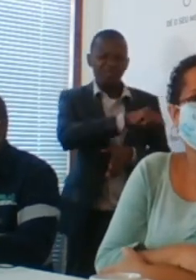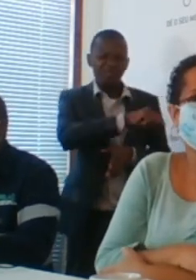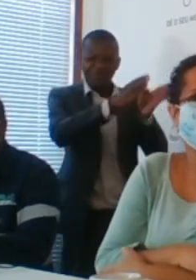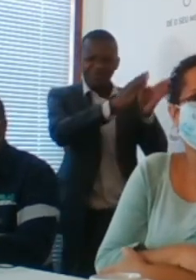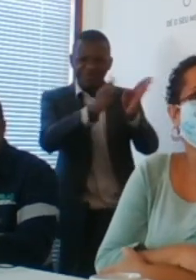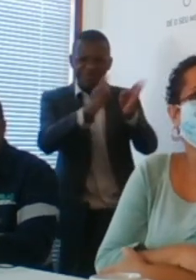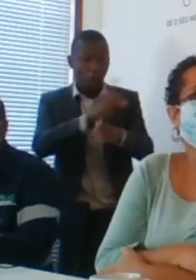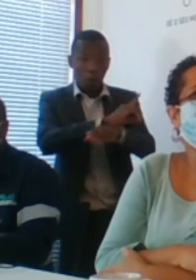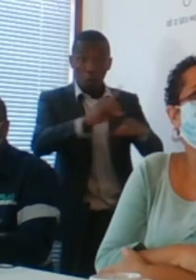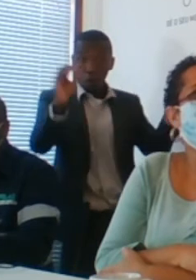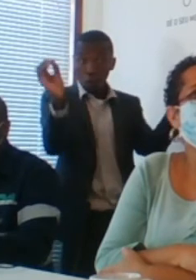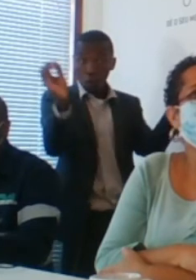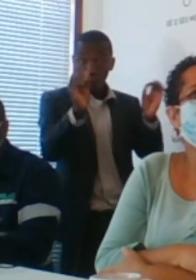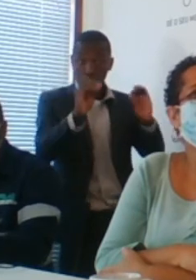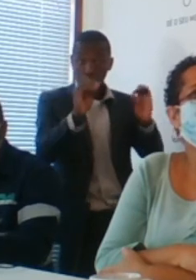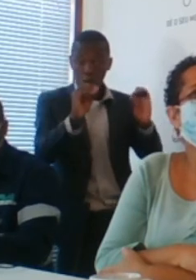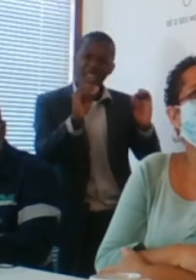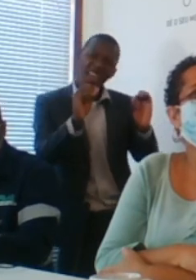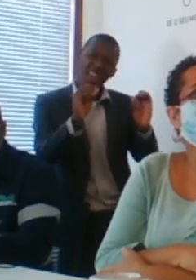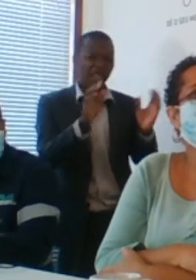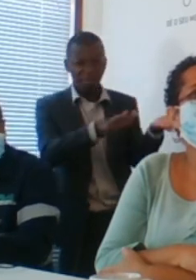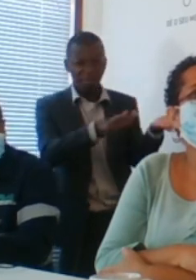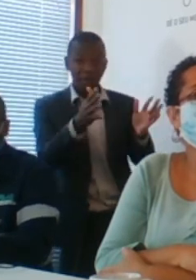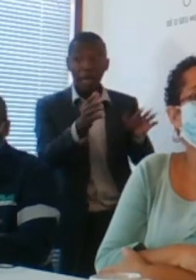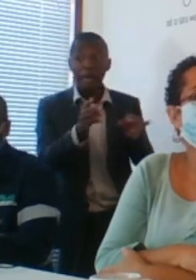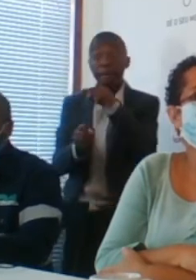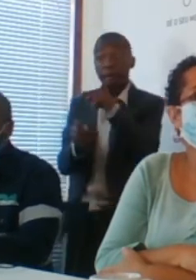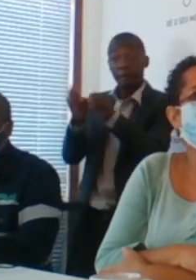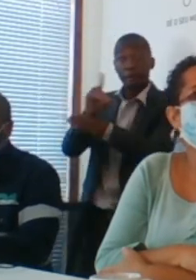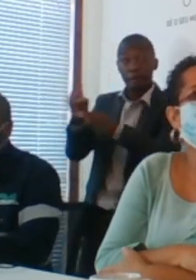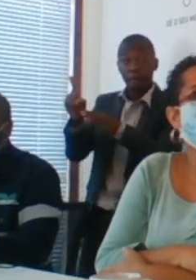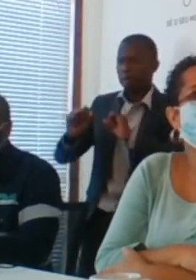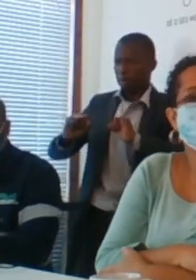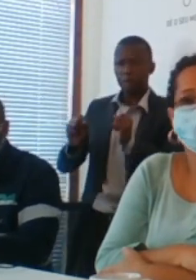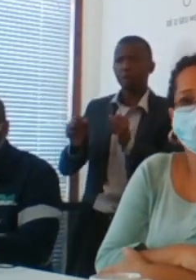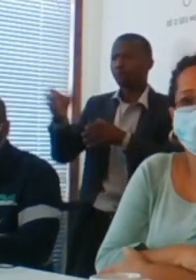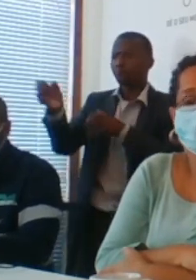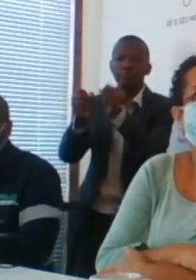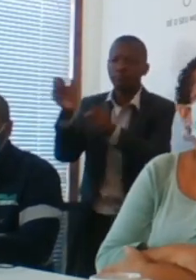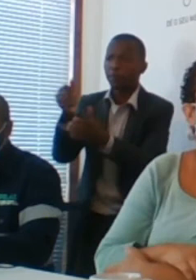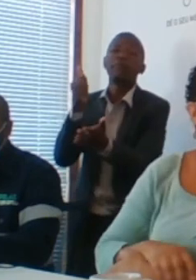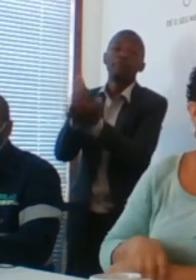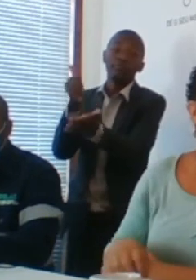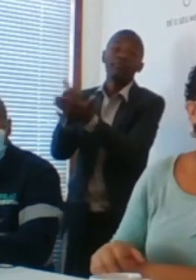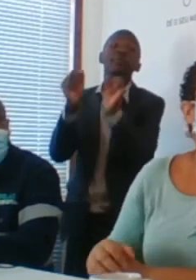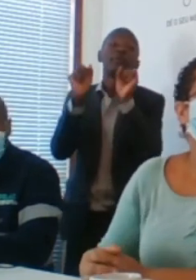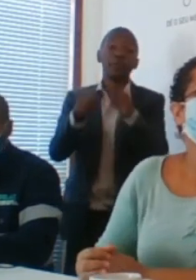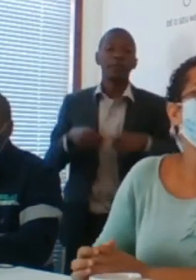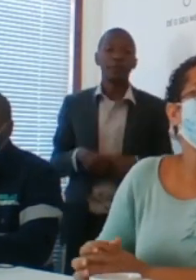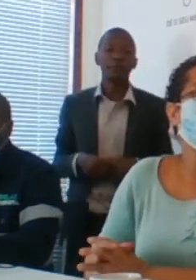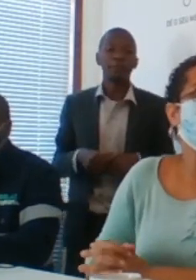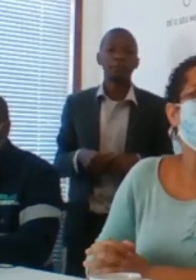specificity of the course and the typology of the disability. We do have as well some